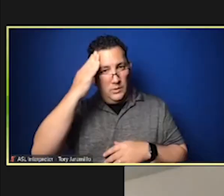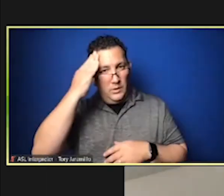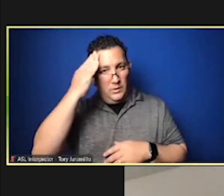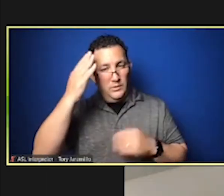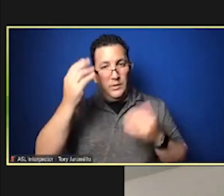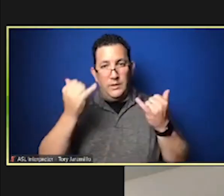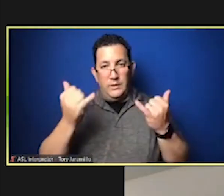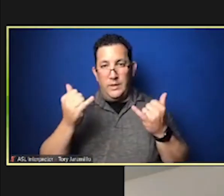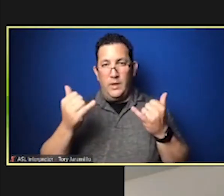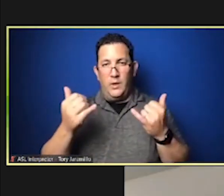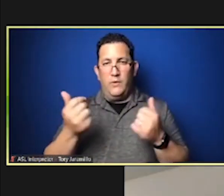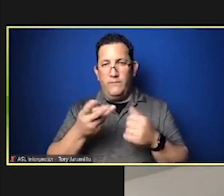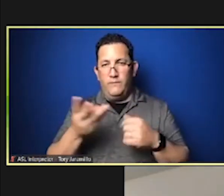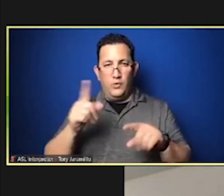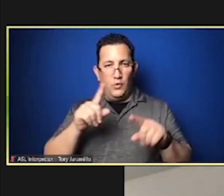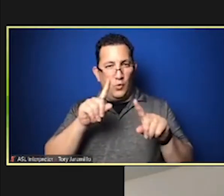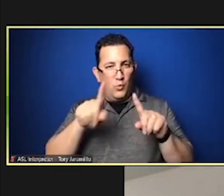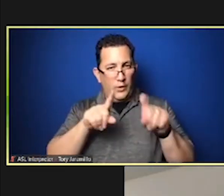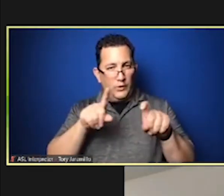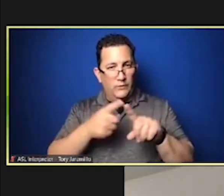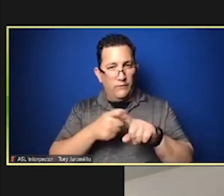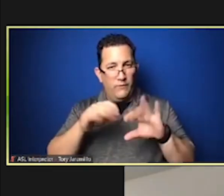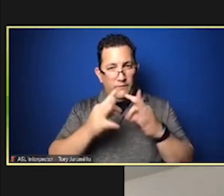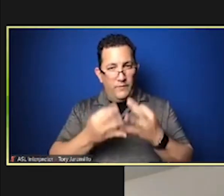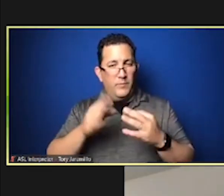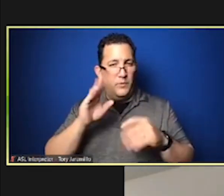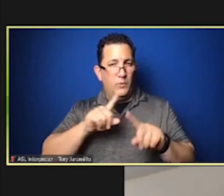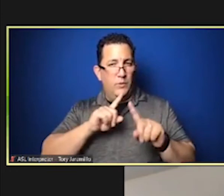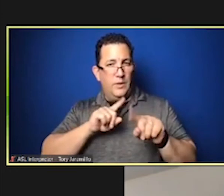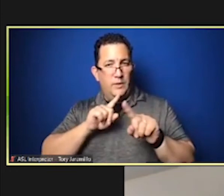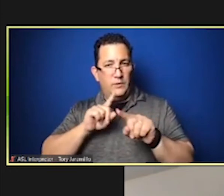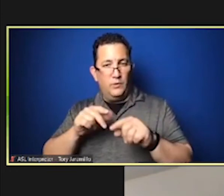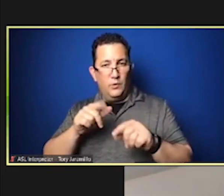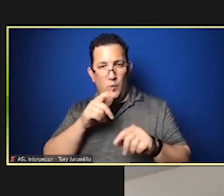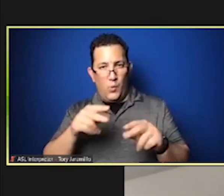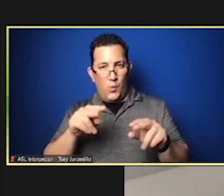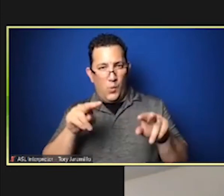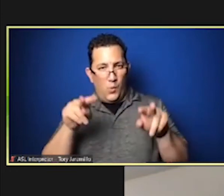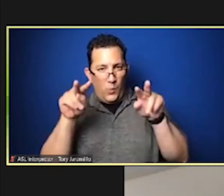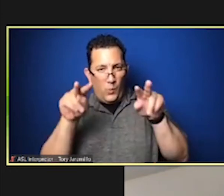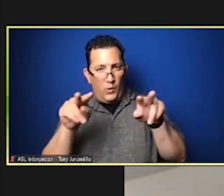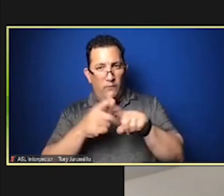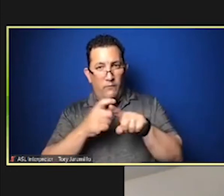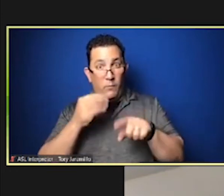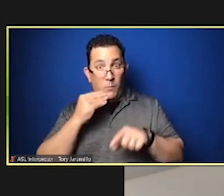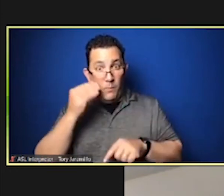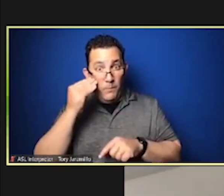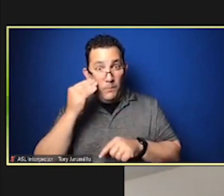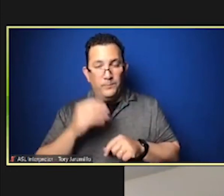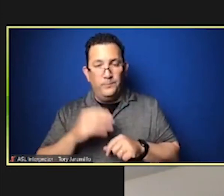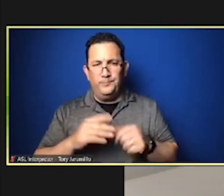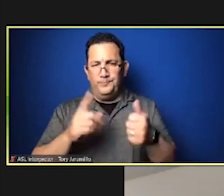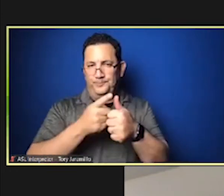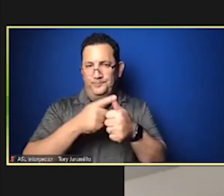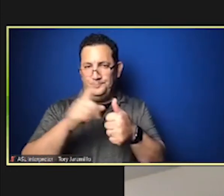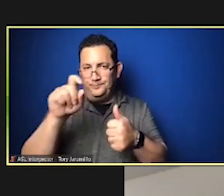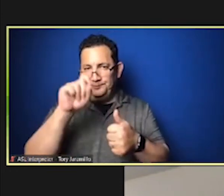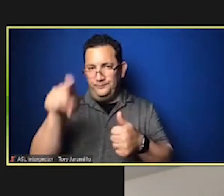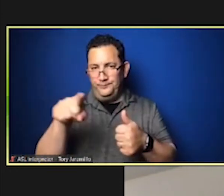like to answer a few questions from our families that are watching at home. Our first